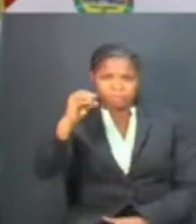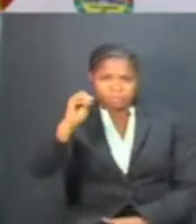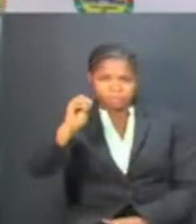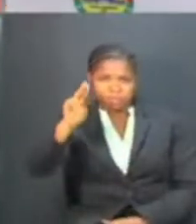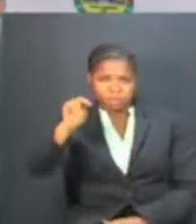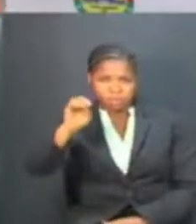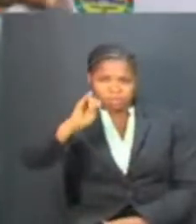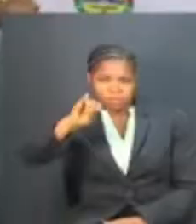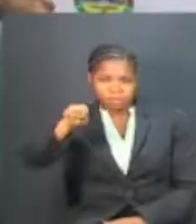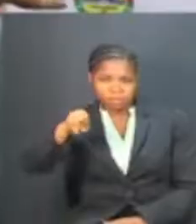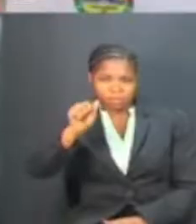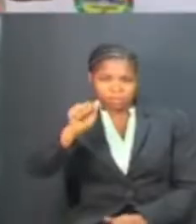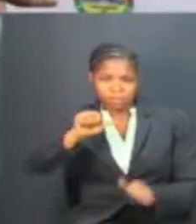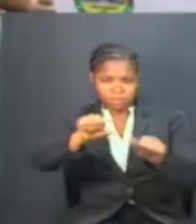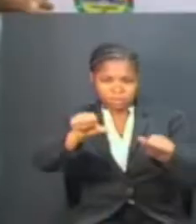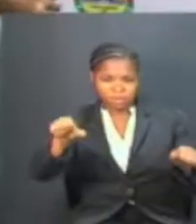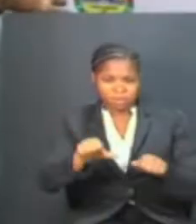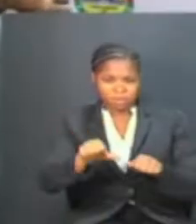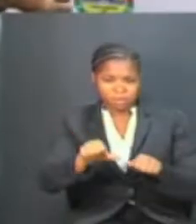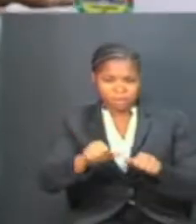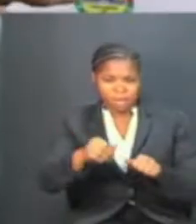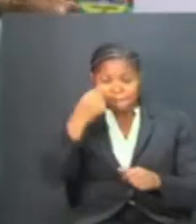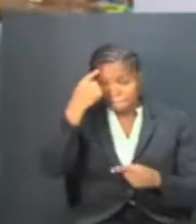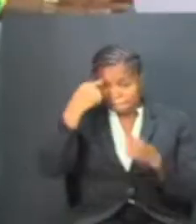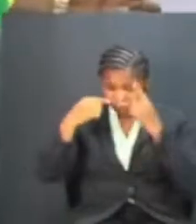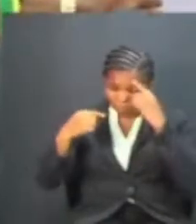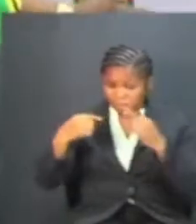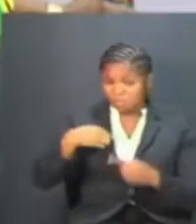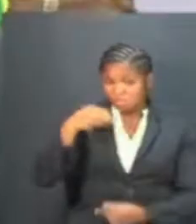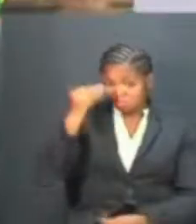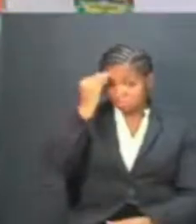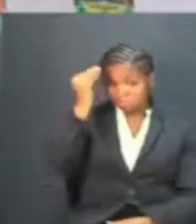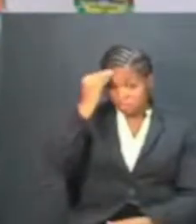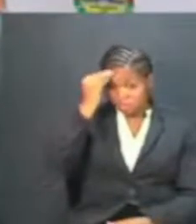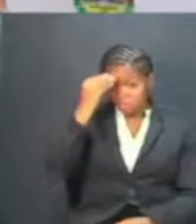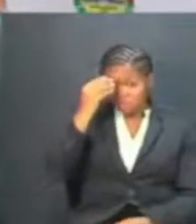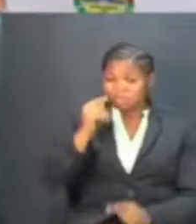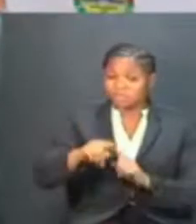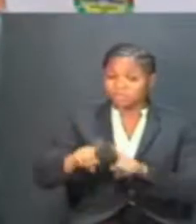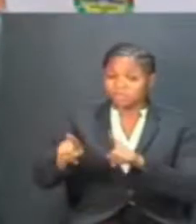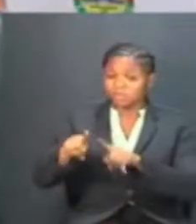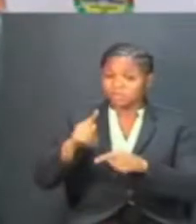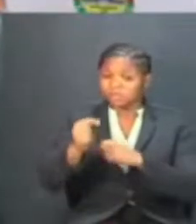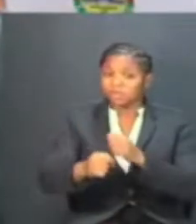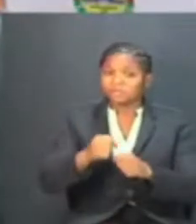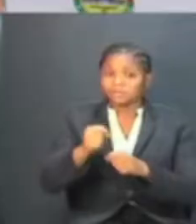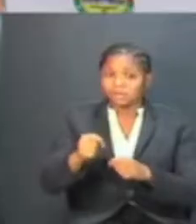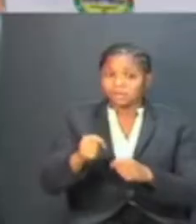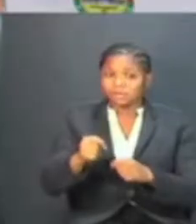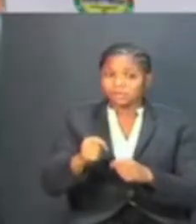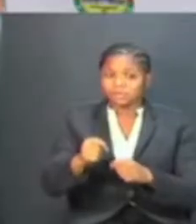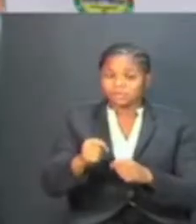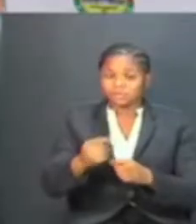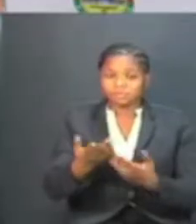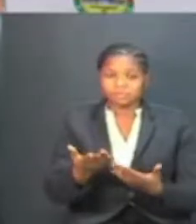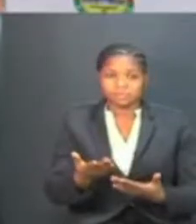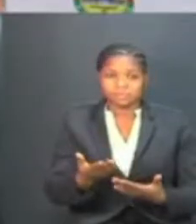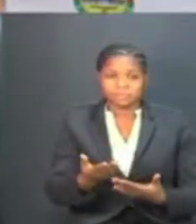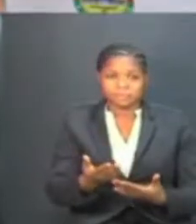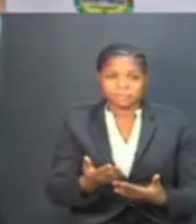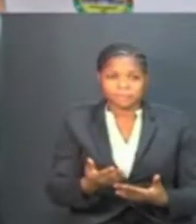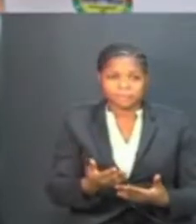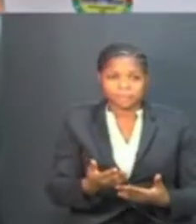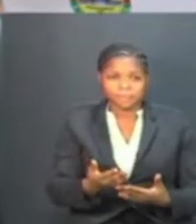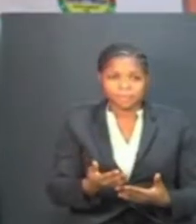because of the way I know them, I'm able to tell. But we will refer, Honorable Yusuf, if you can help us make sure that it is